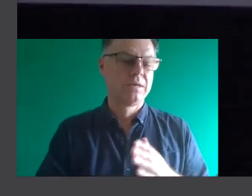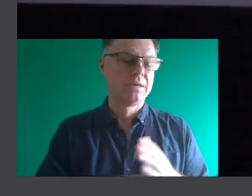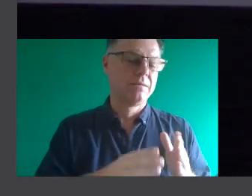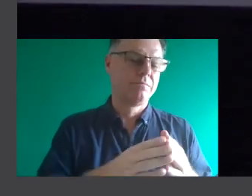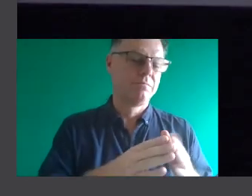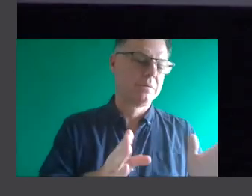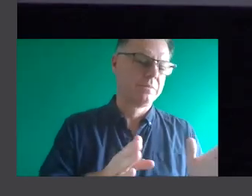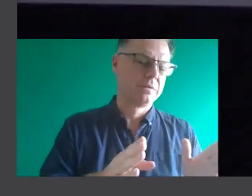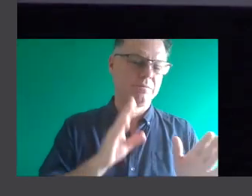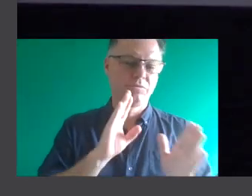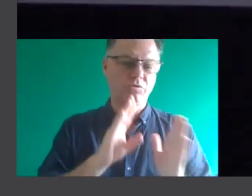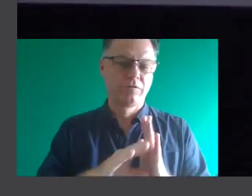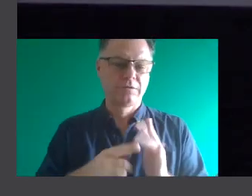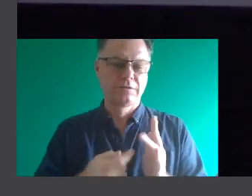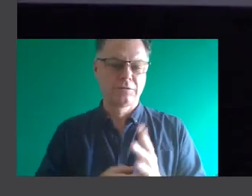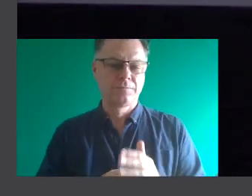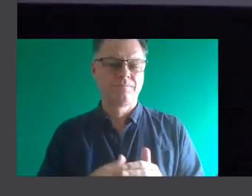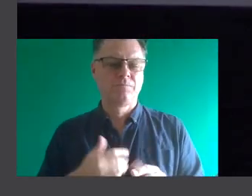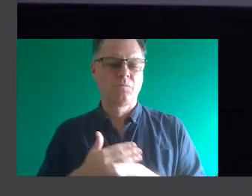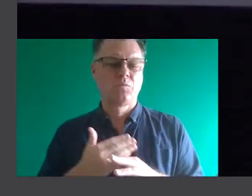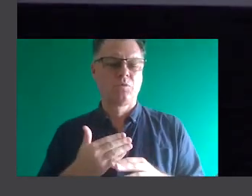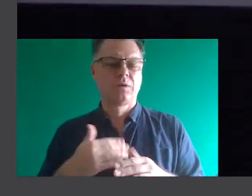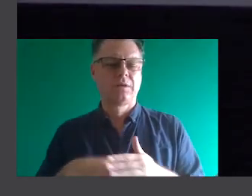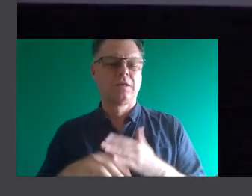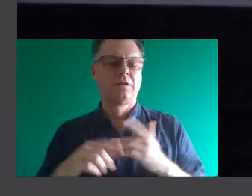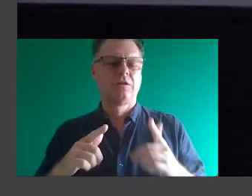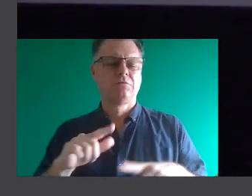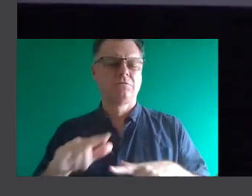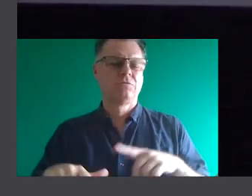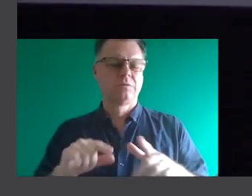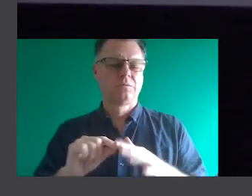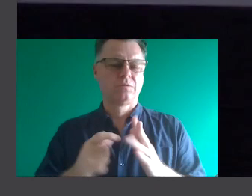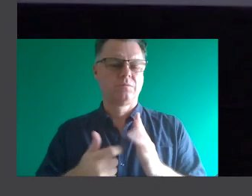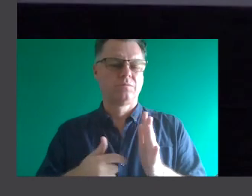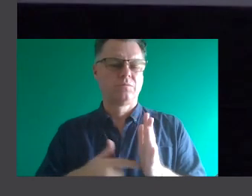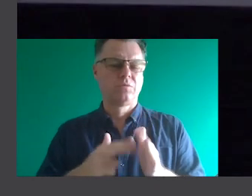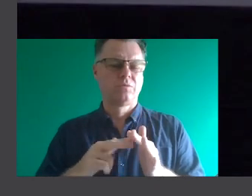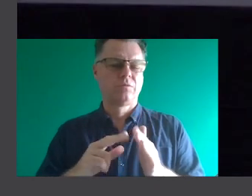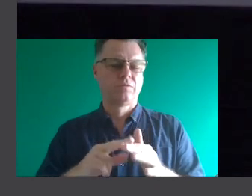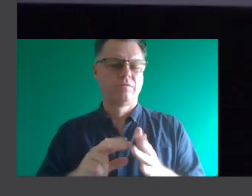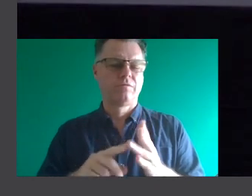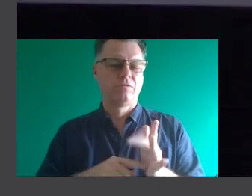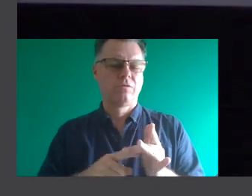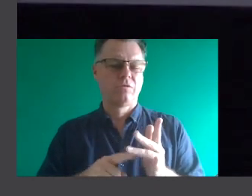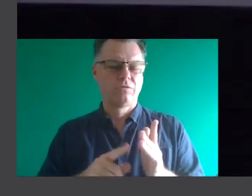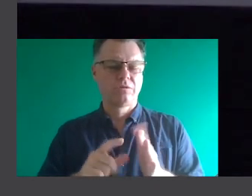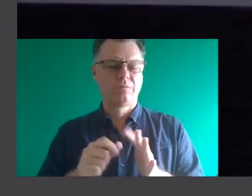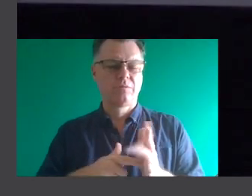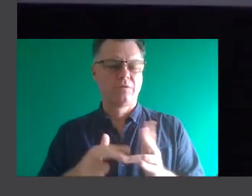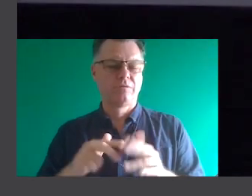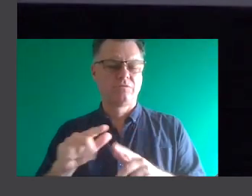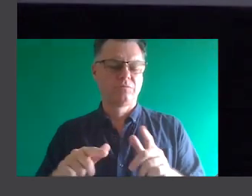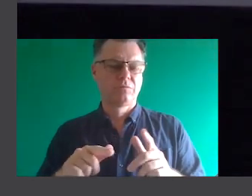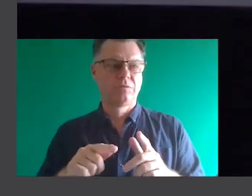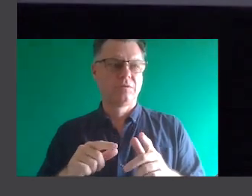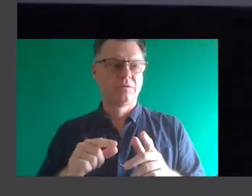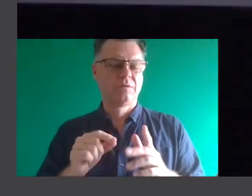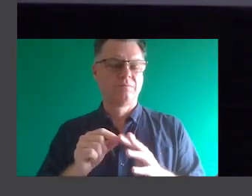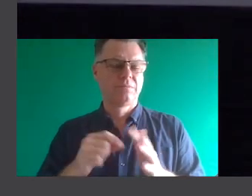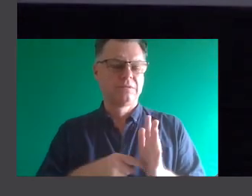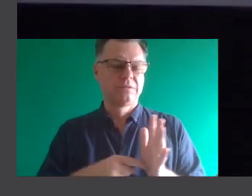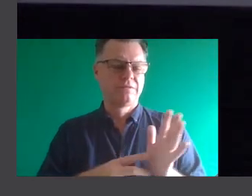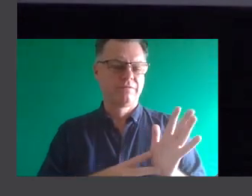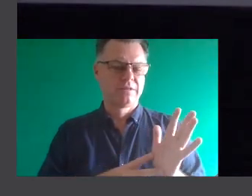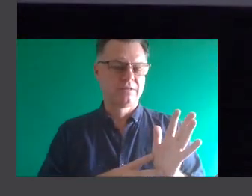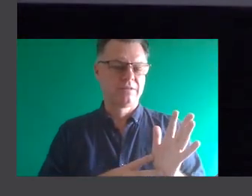his career spanning both the public and private sectors. He has worked widely across the transport portfolio, including at the